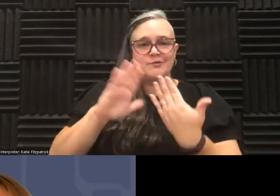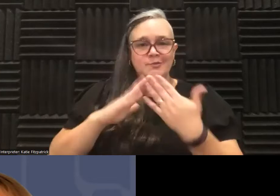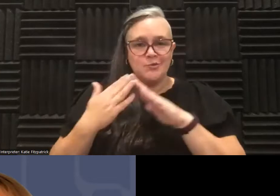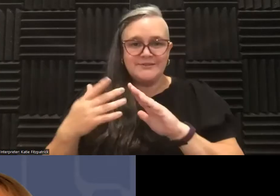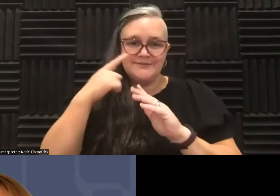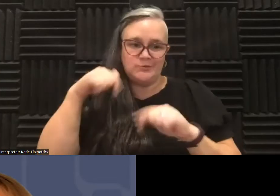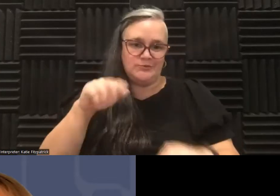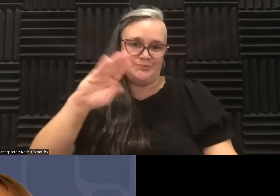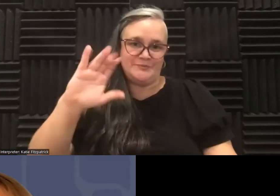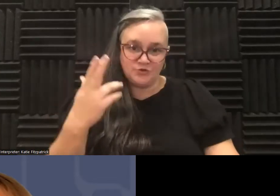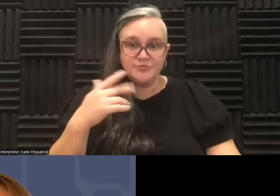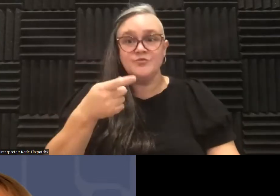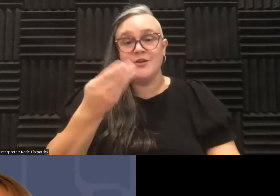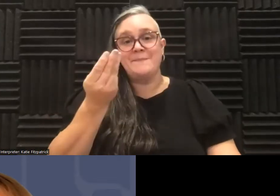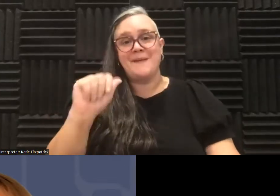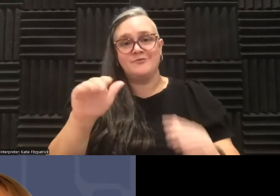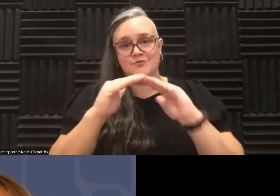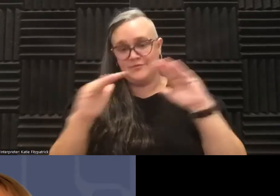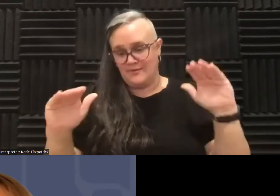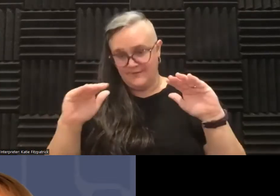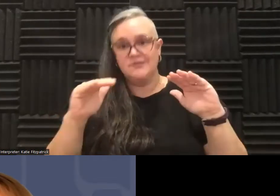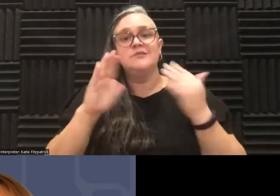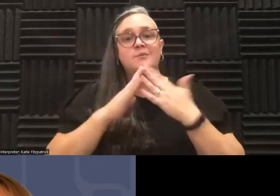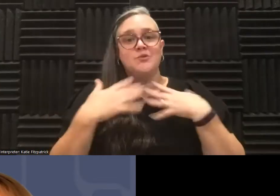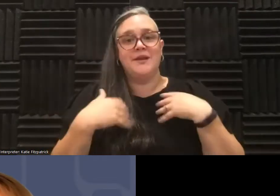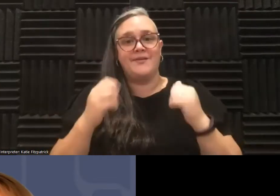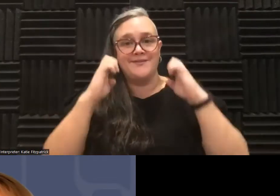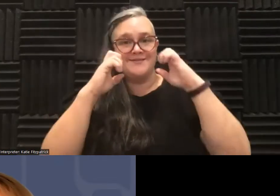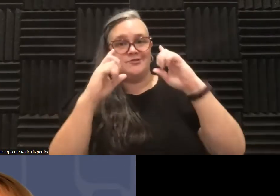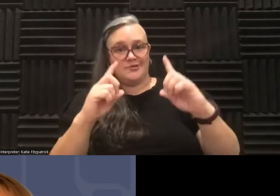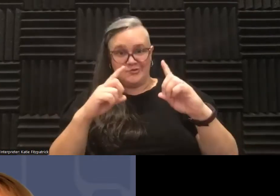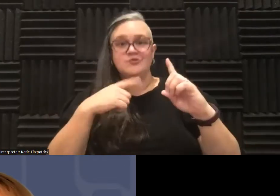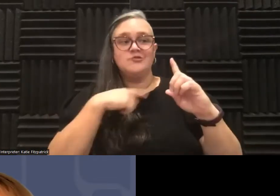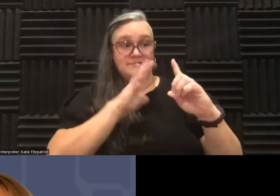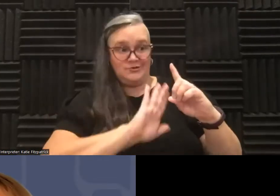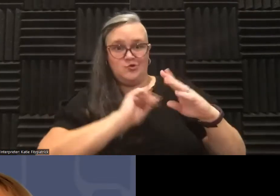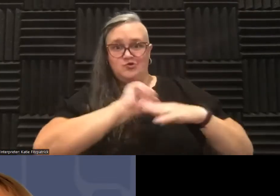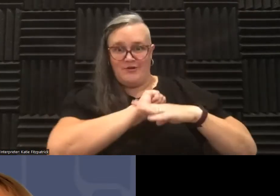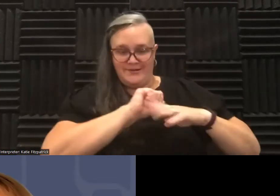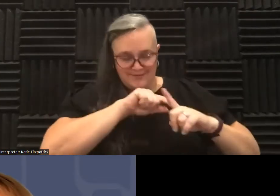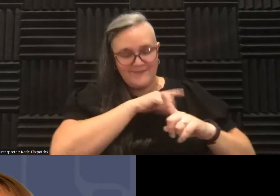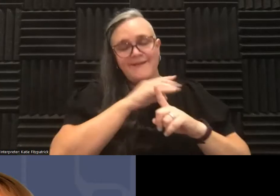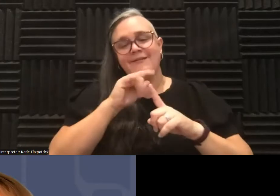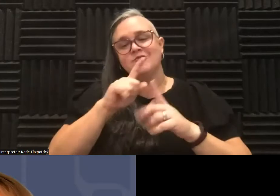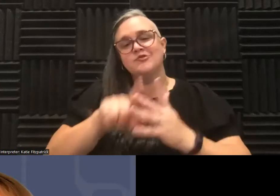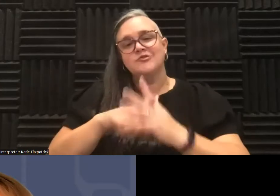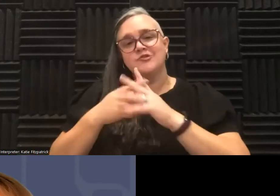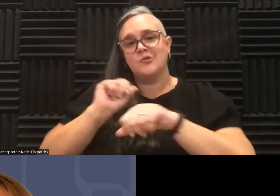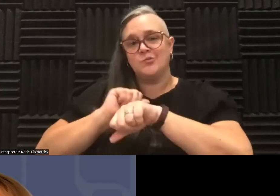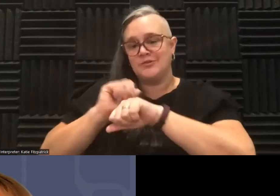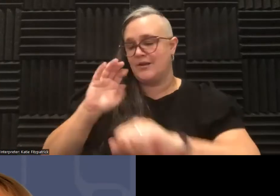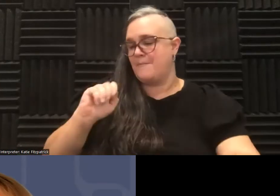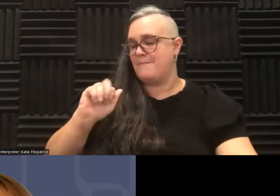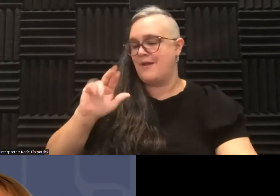level community health educator by training, and she started off serving as an AmeriCorps member in a community